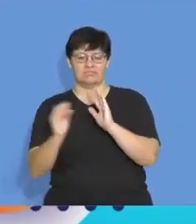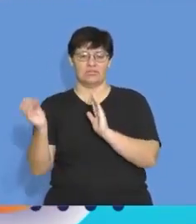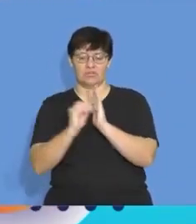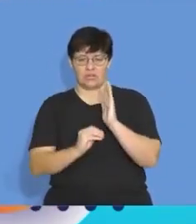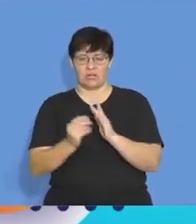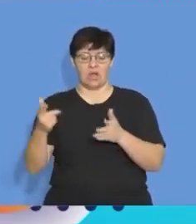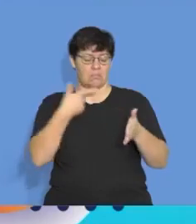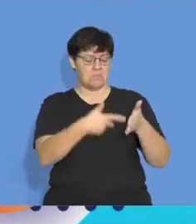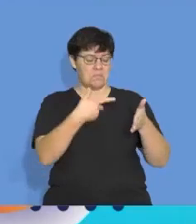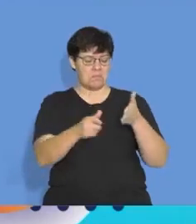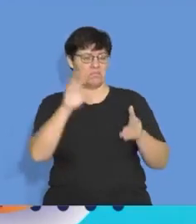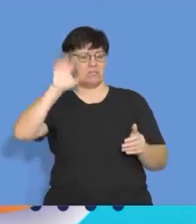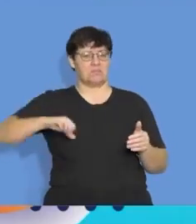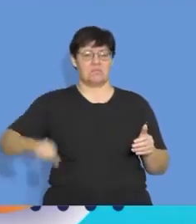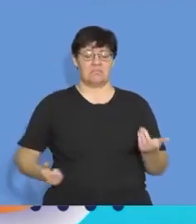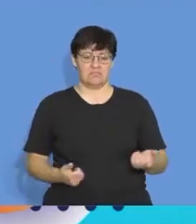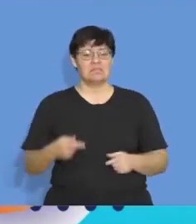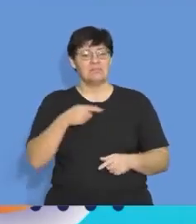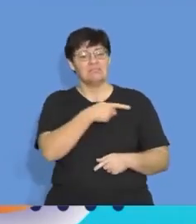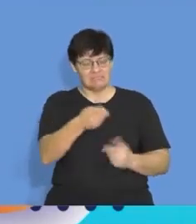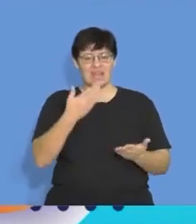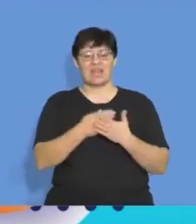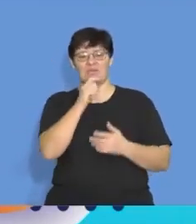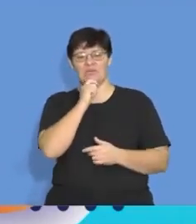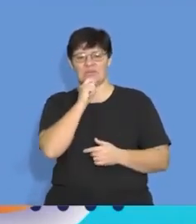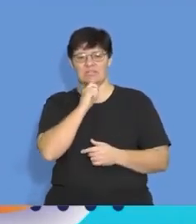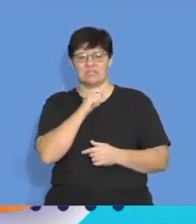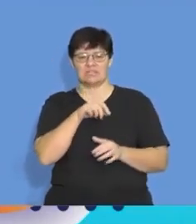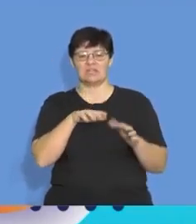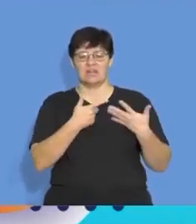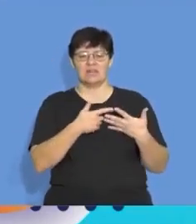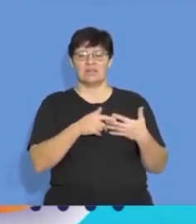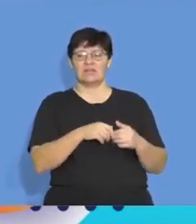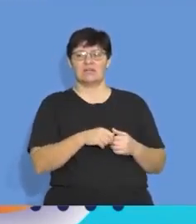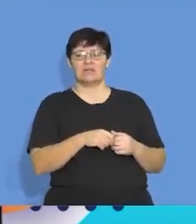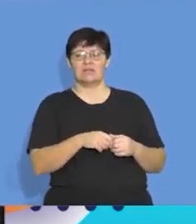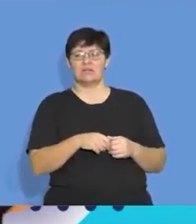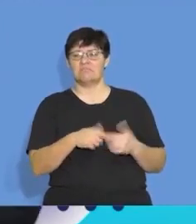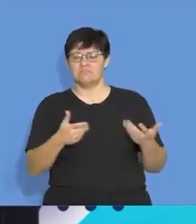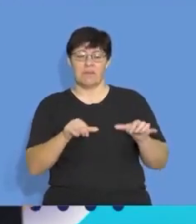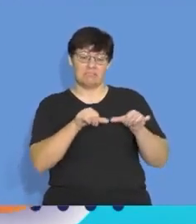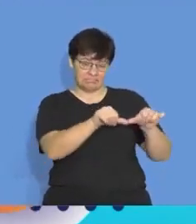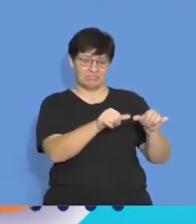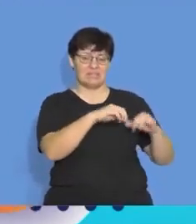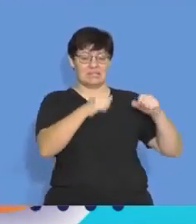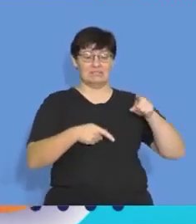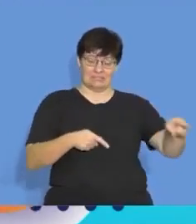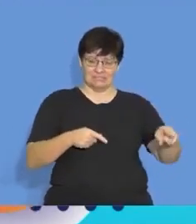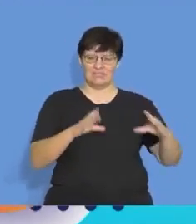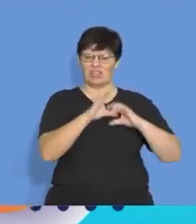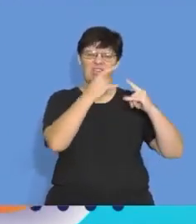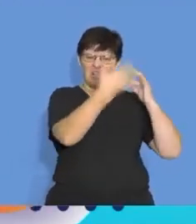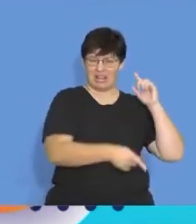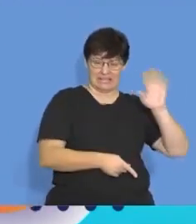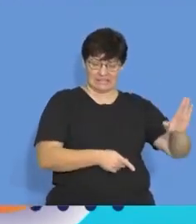stock on computer. So obviously even they can use the perpetual inventory system, right?